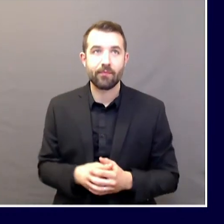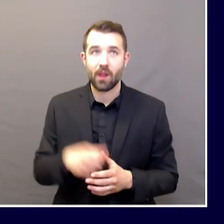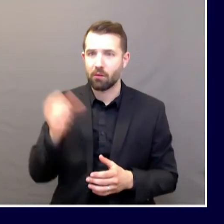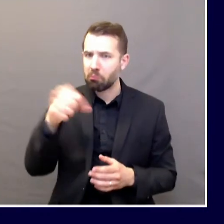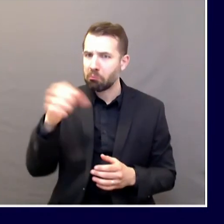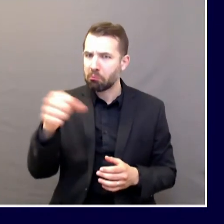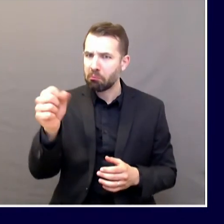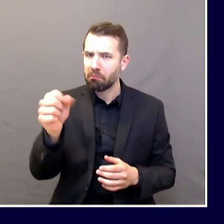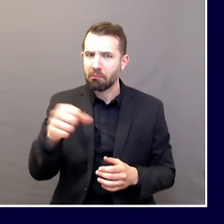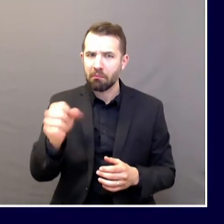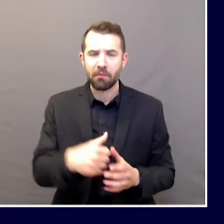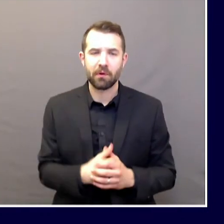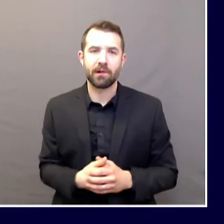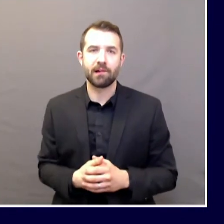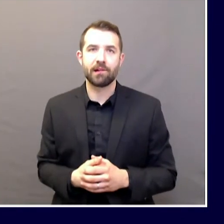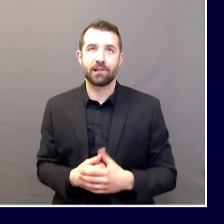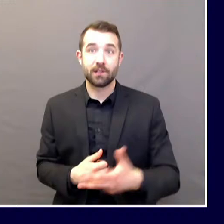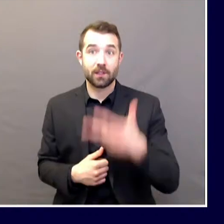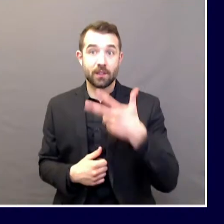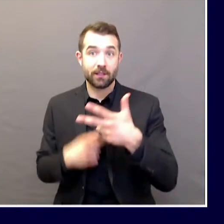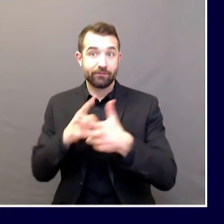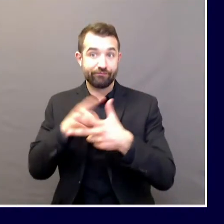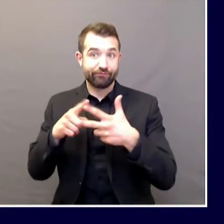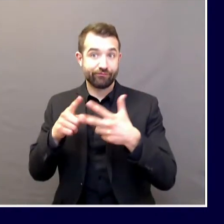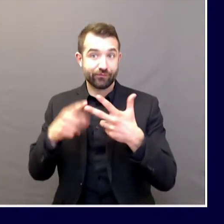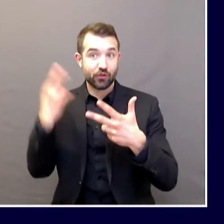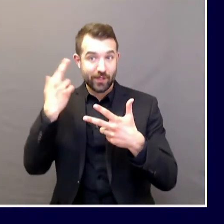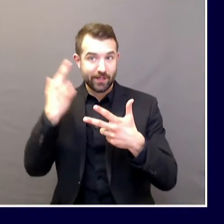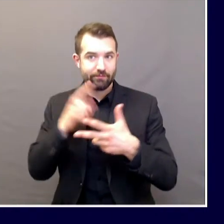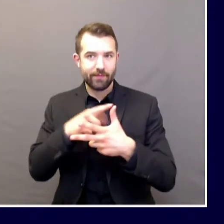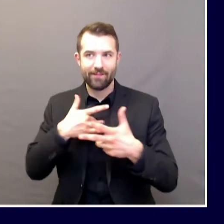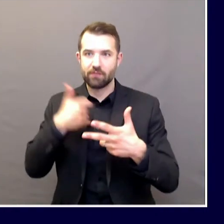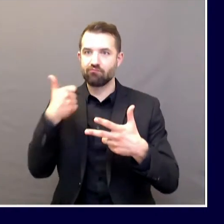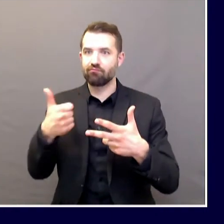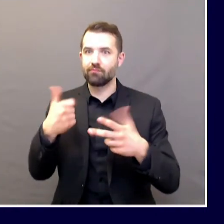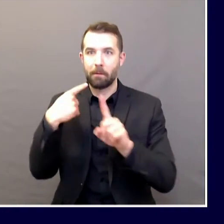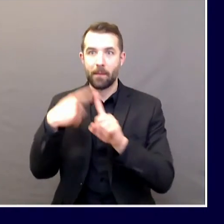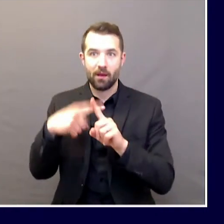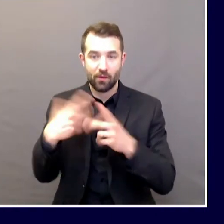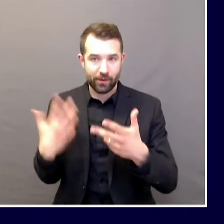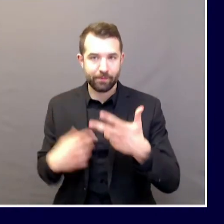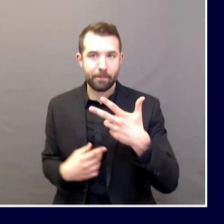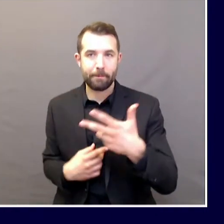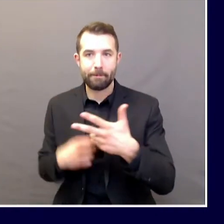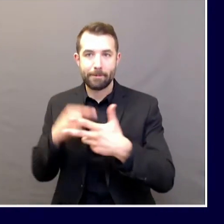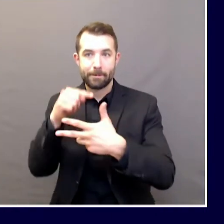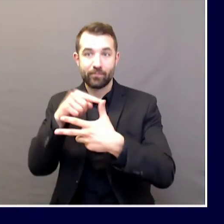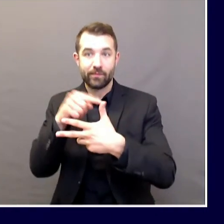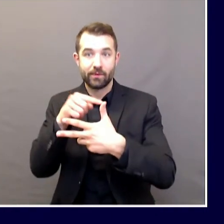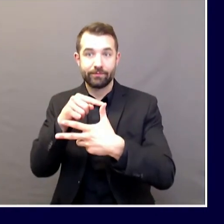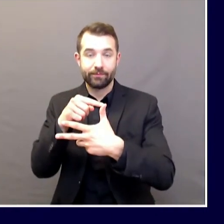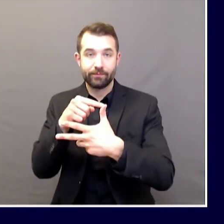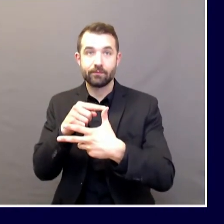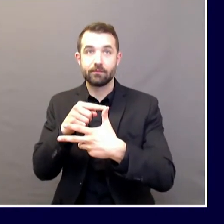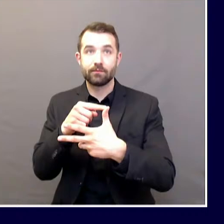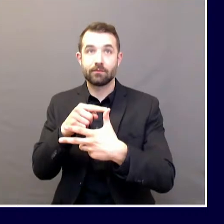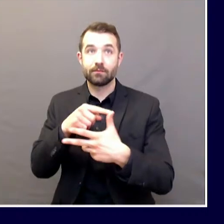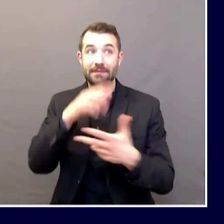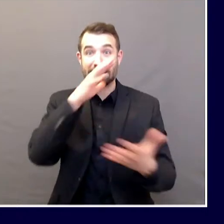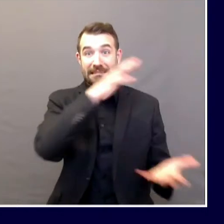are three things that give me encouragement. Number one is projections of increasing vaccination